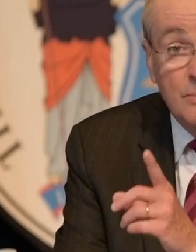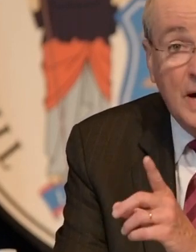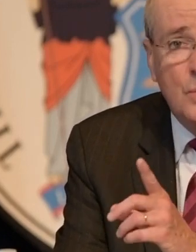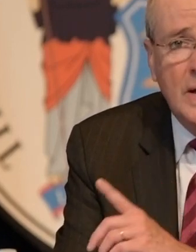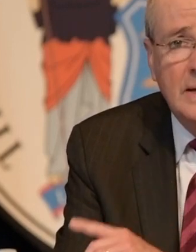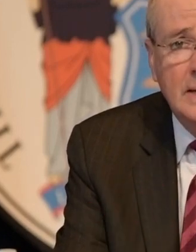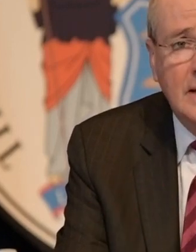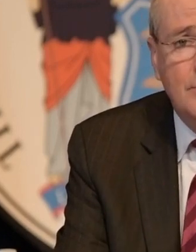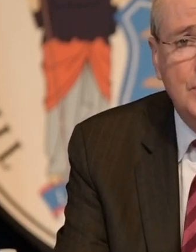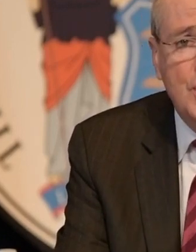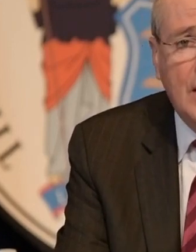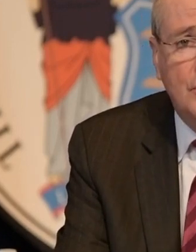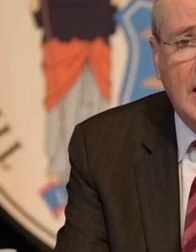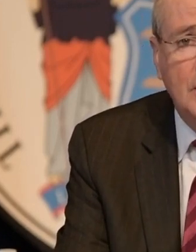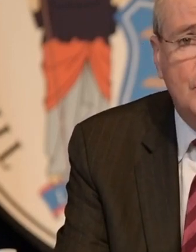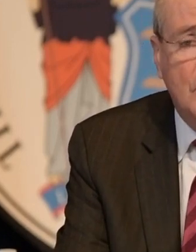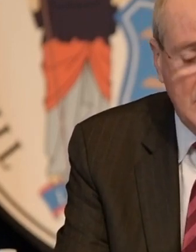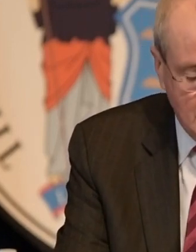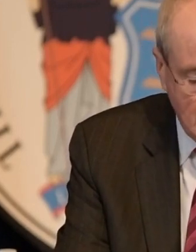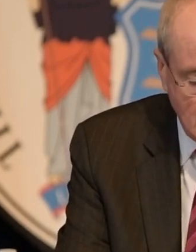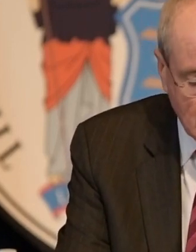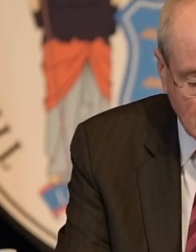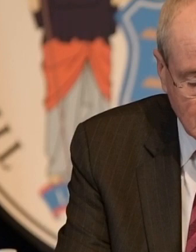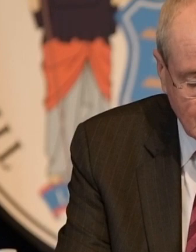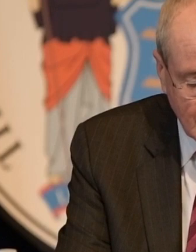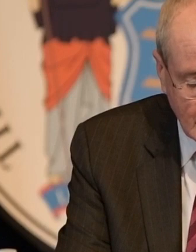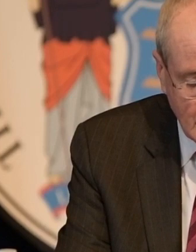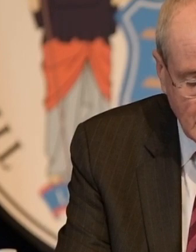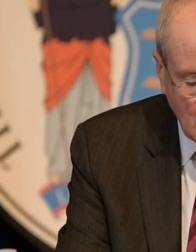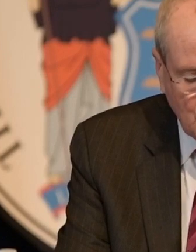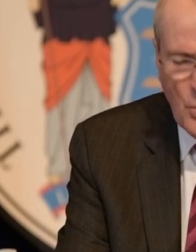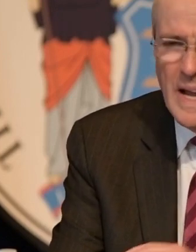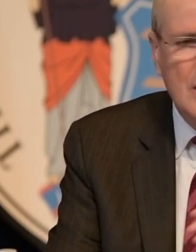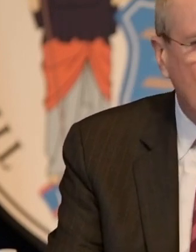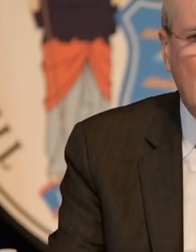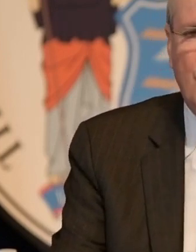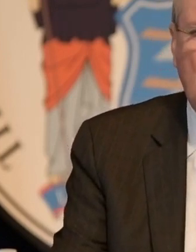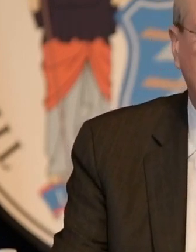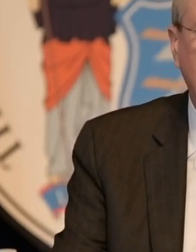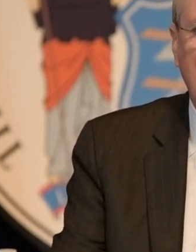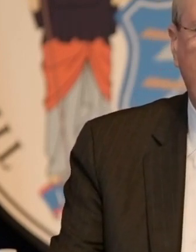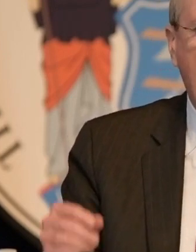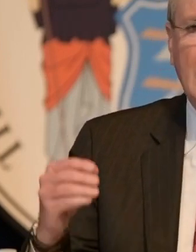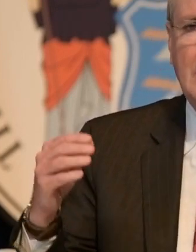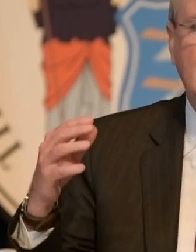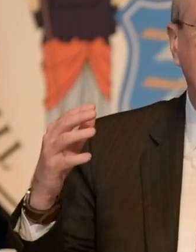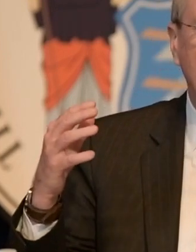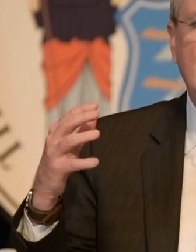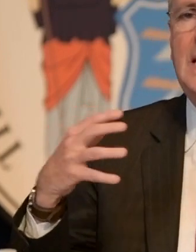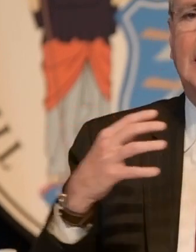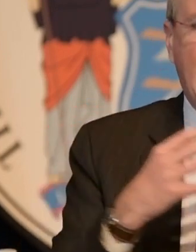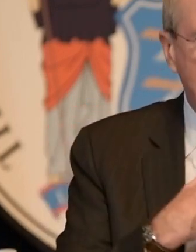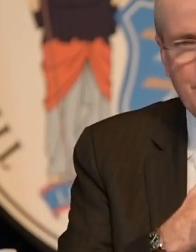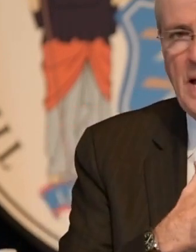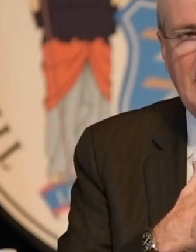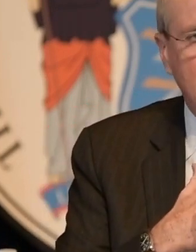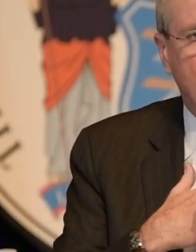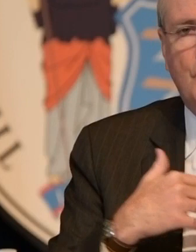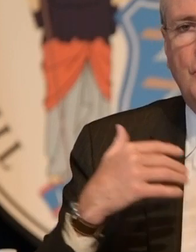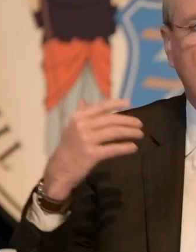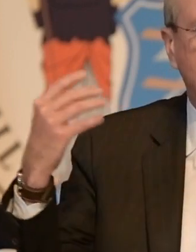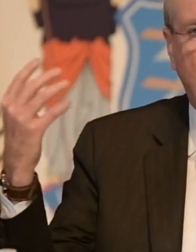of them, by the way, have been Jack's age or even younger. So when I hear about folks weighing the economic